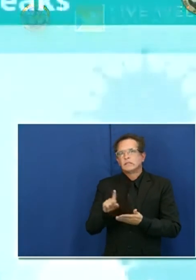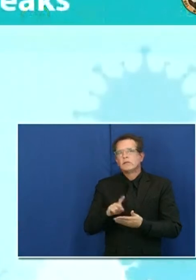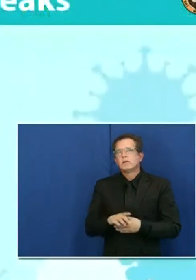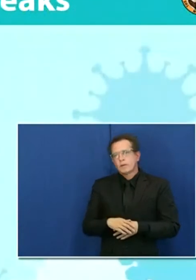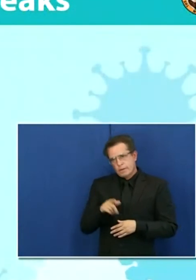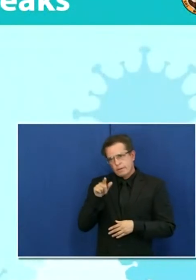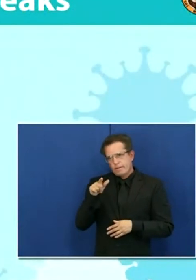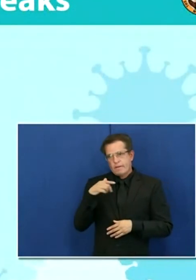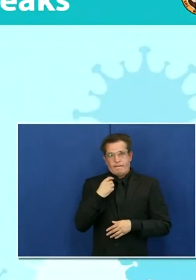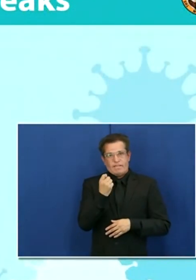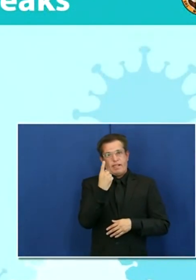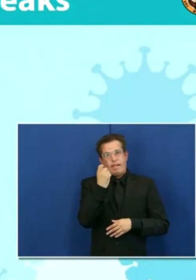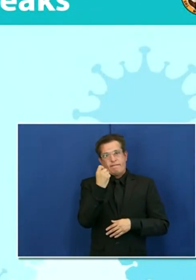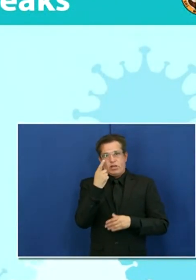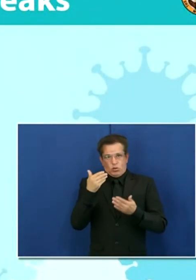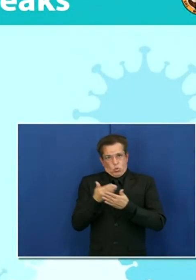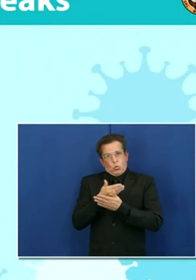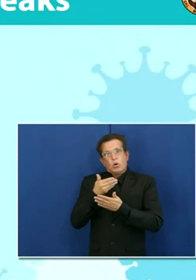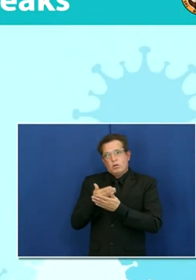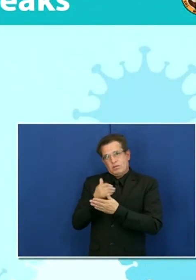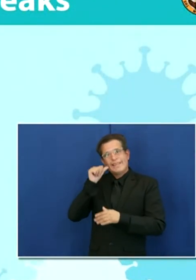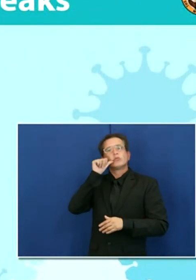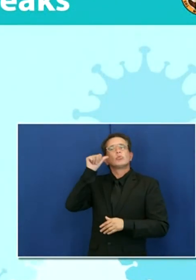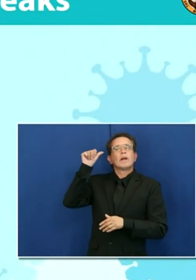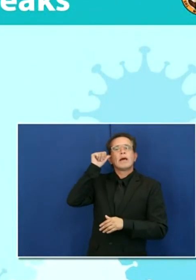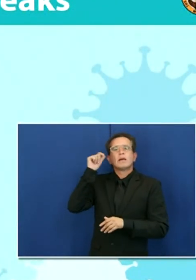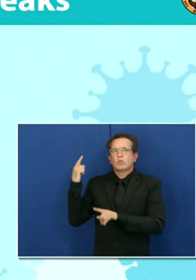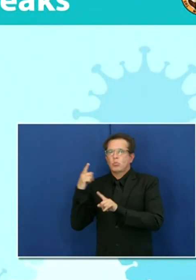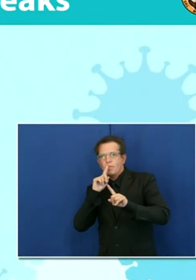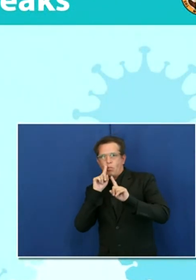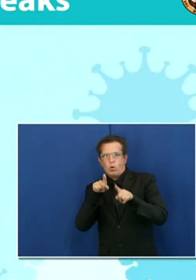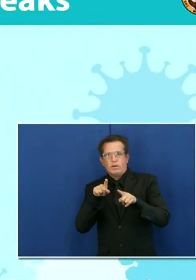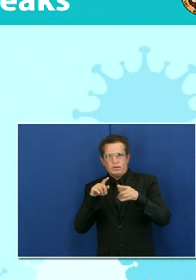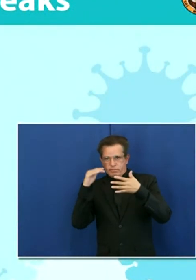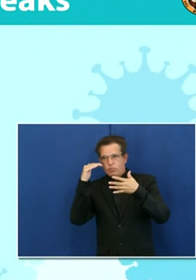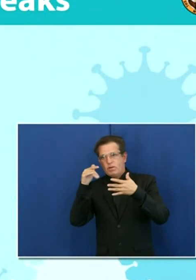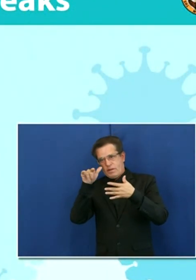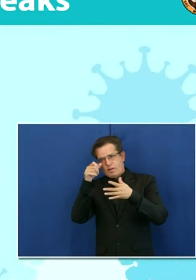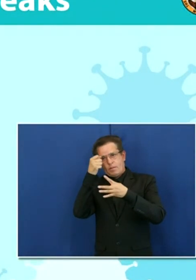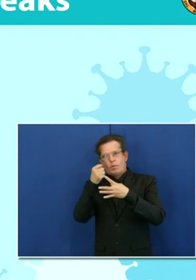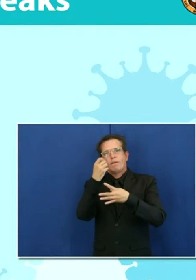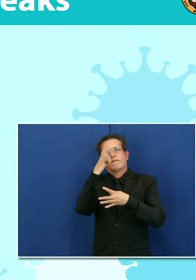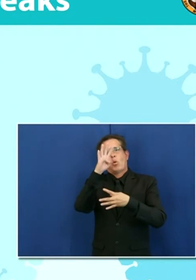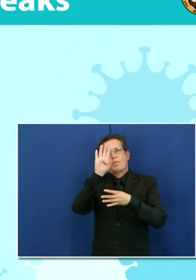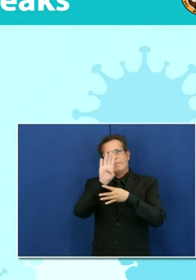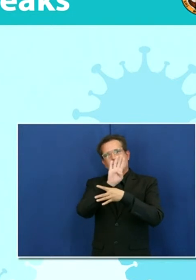There were 11 additional outbreaks reported from yesterday, which are in the following settings: 4